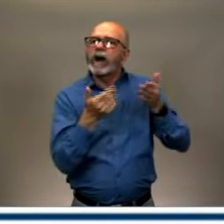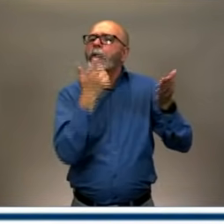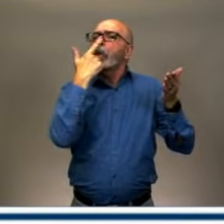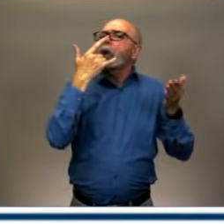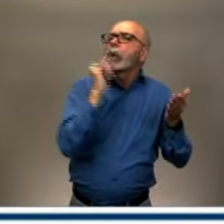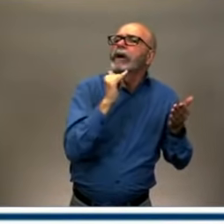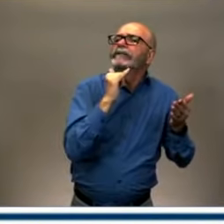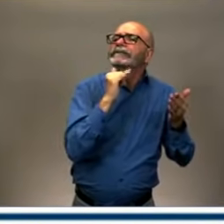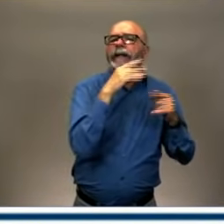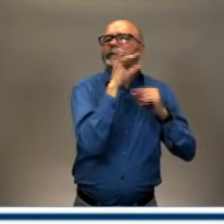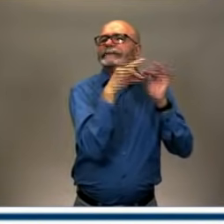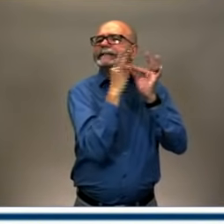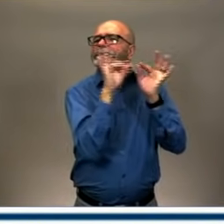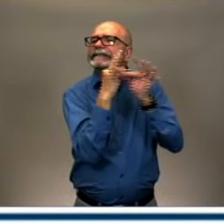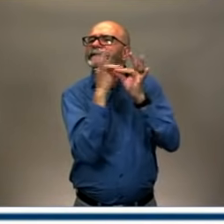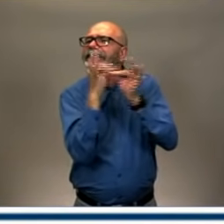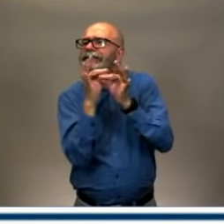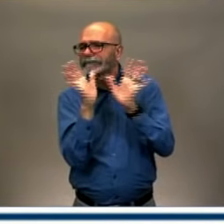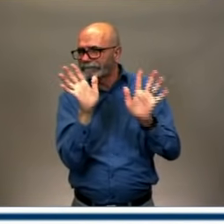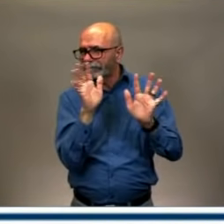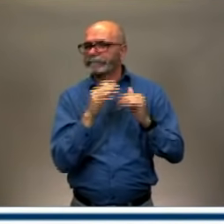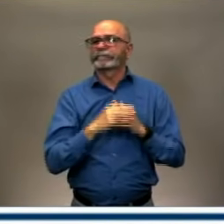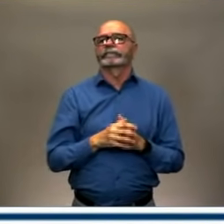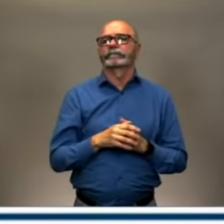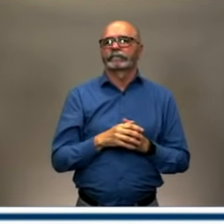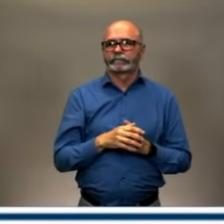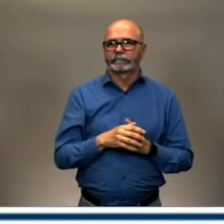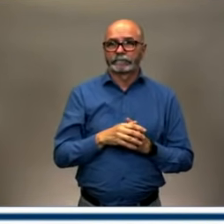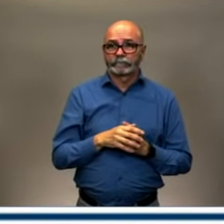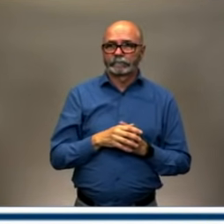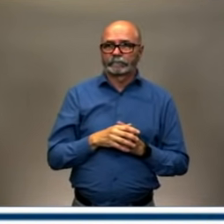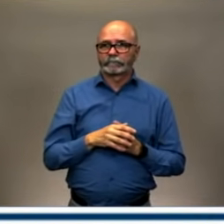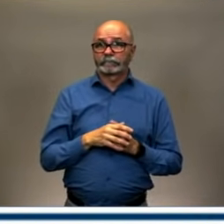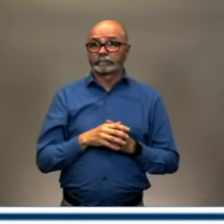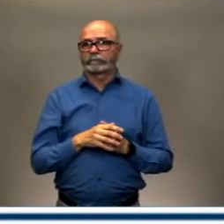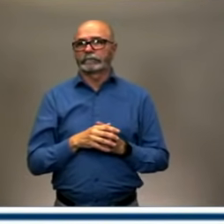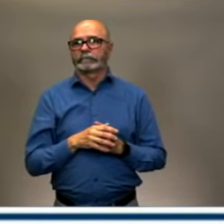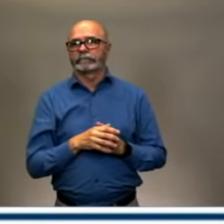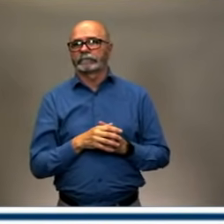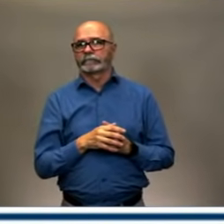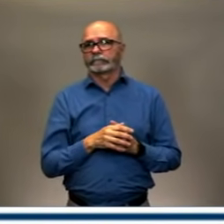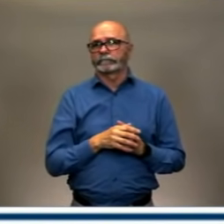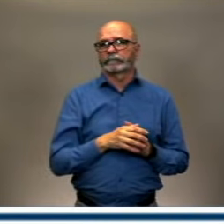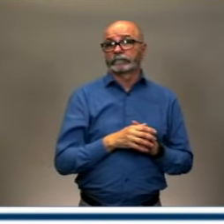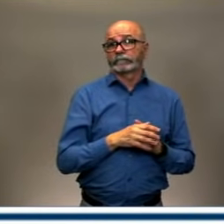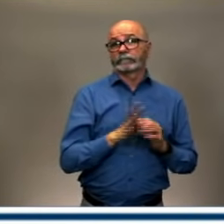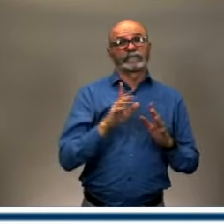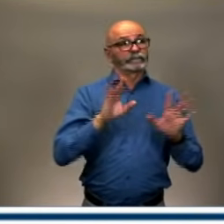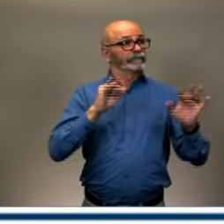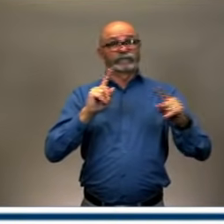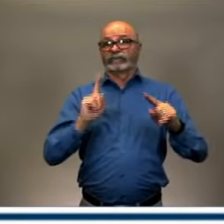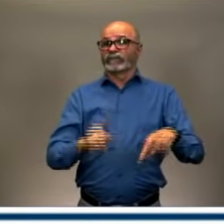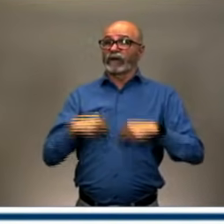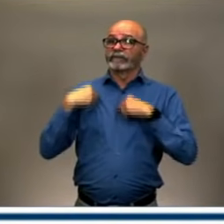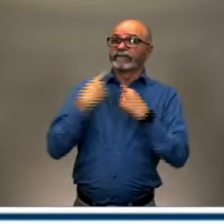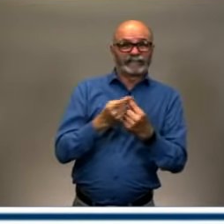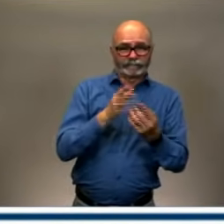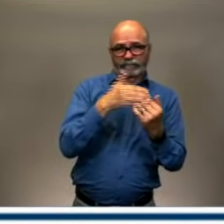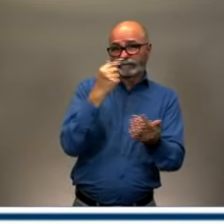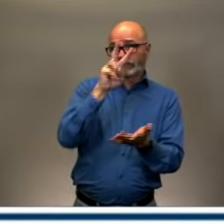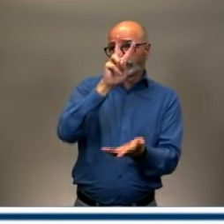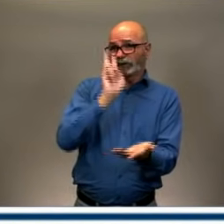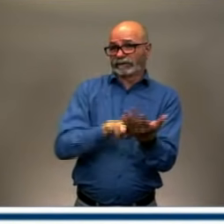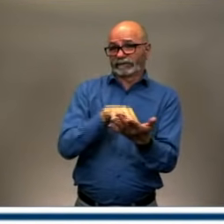slightly earlier than we thought we would be able to. So far, we've been able to provide over 2,700 doses of